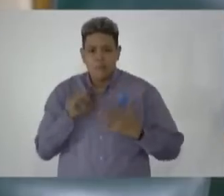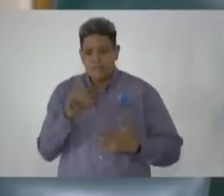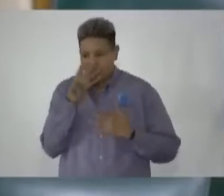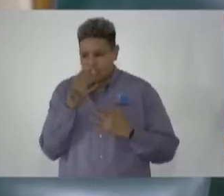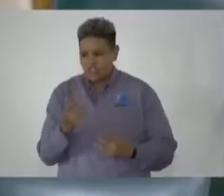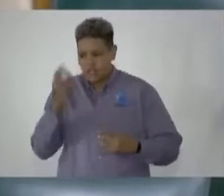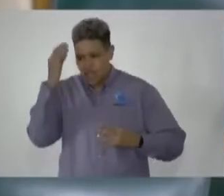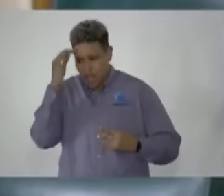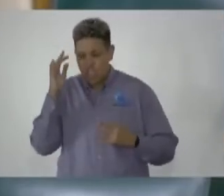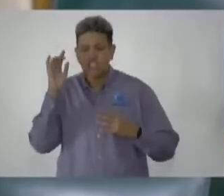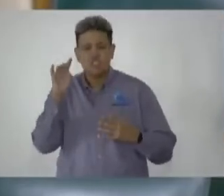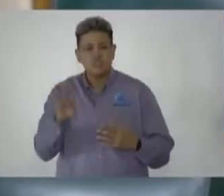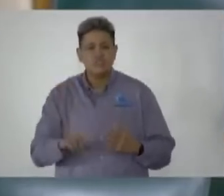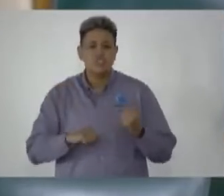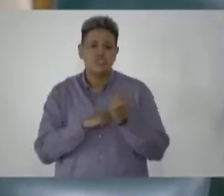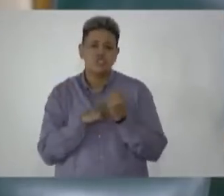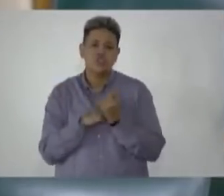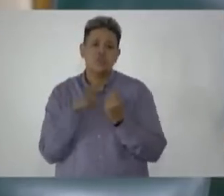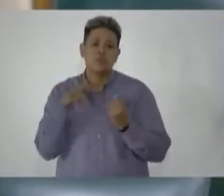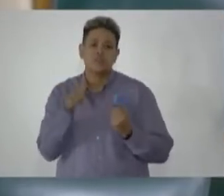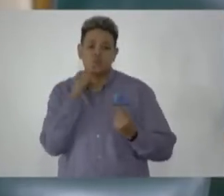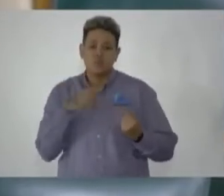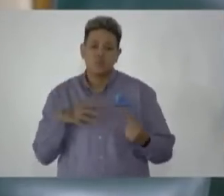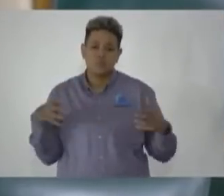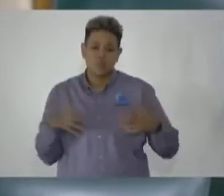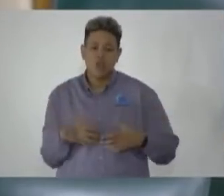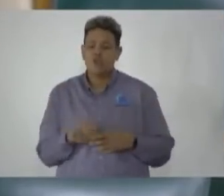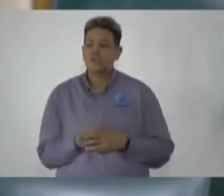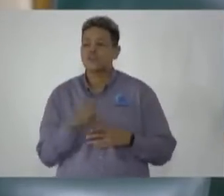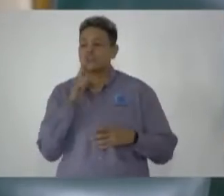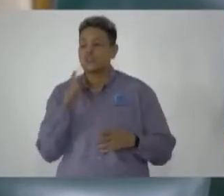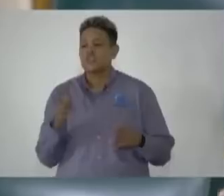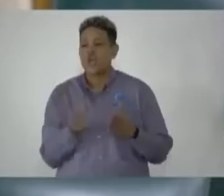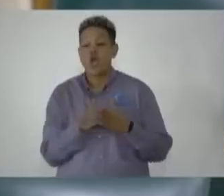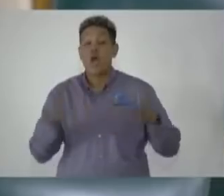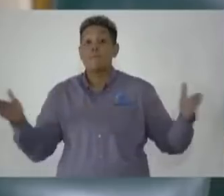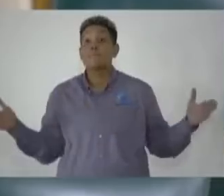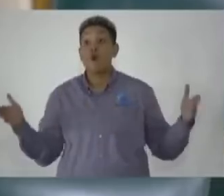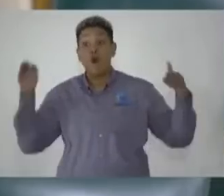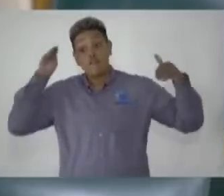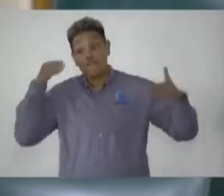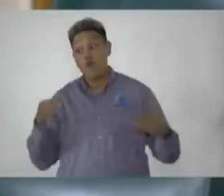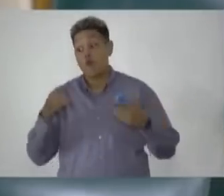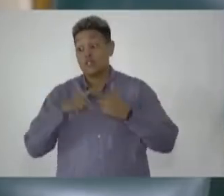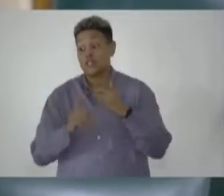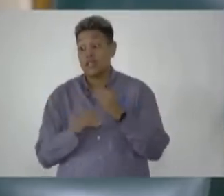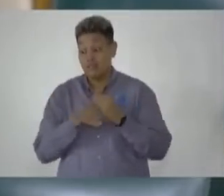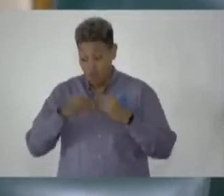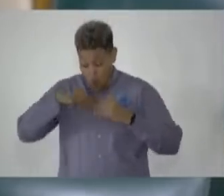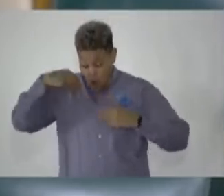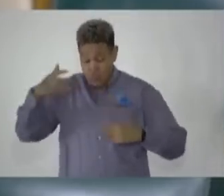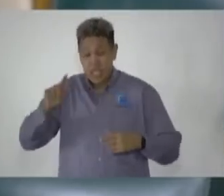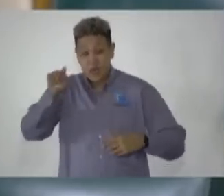interested concerns in supporting this initiative. So it's a broad focus outside of just